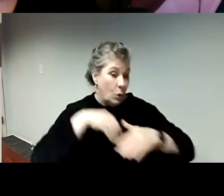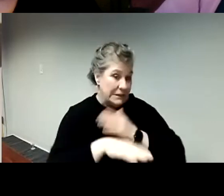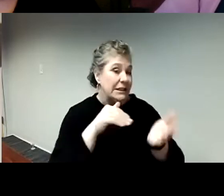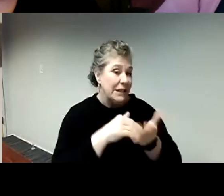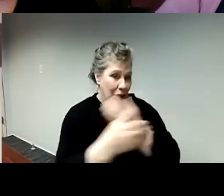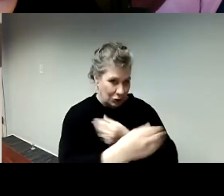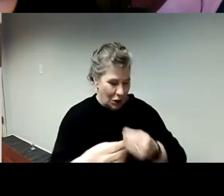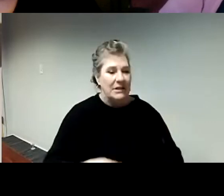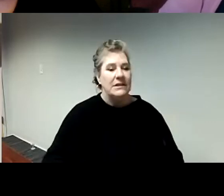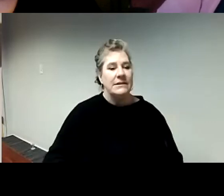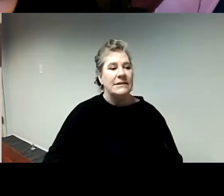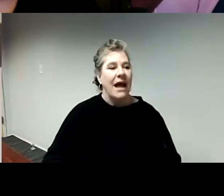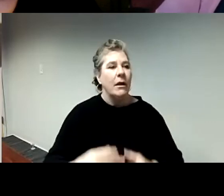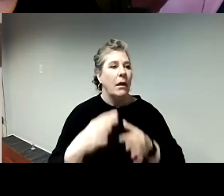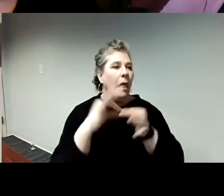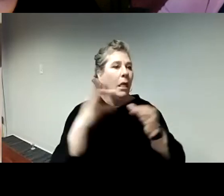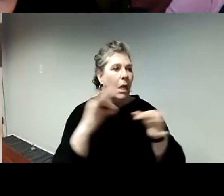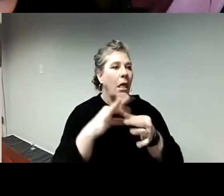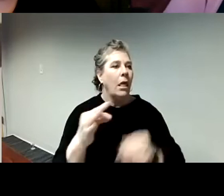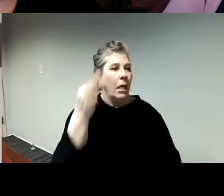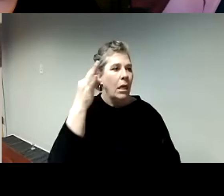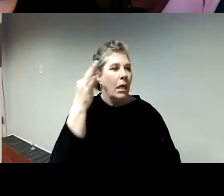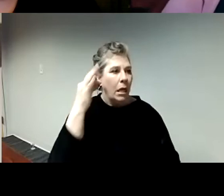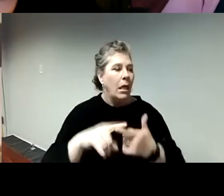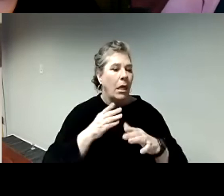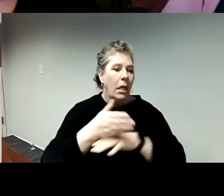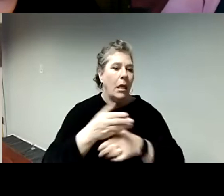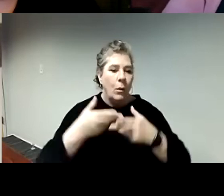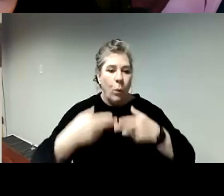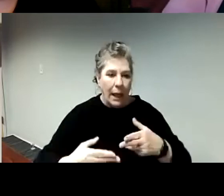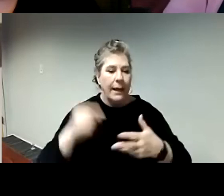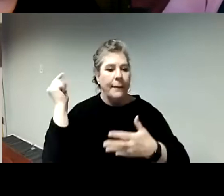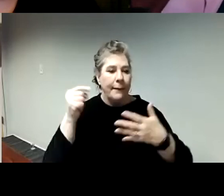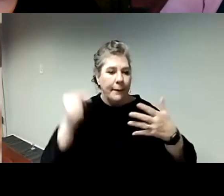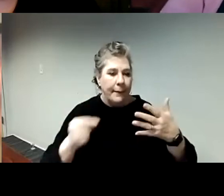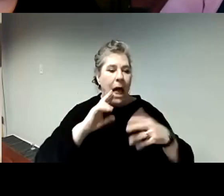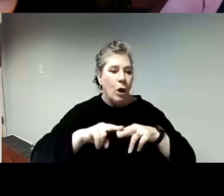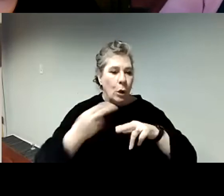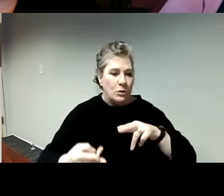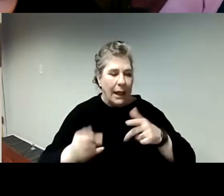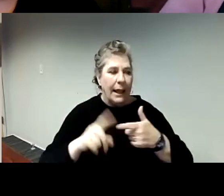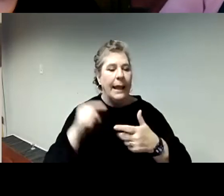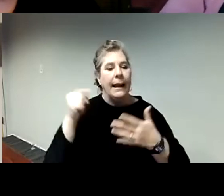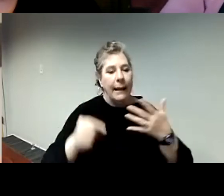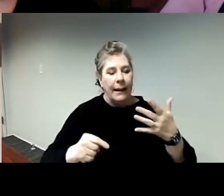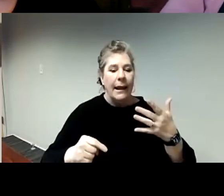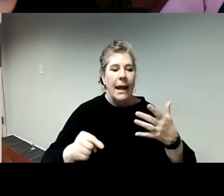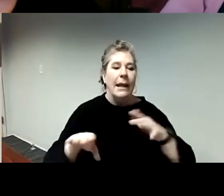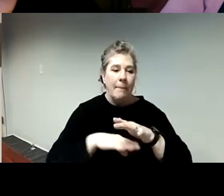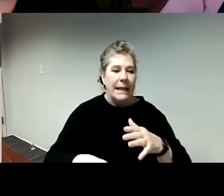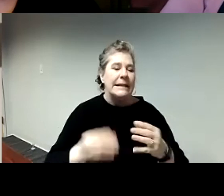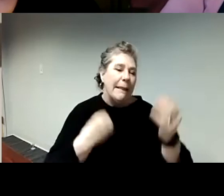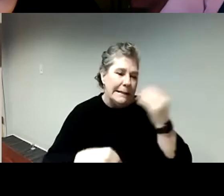and they're, you know, getting the whole spiel of, you're overweight, here are the things you can do to lose weight, here are the, you know, basically